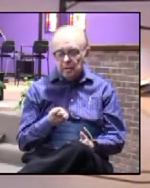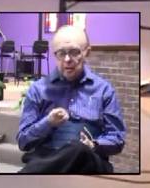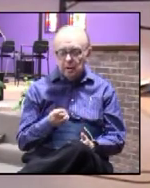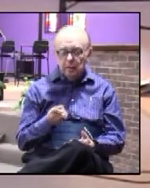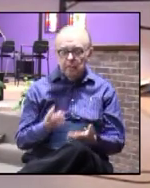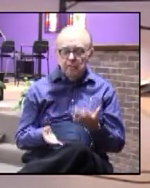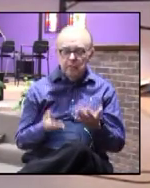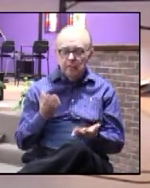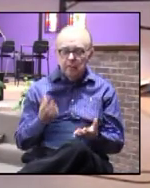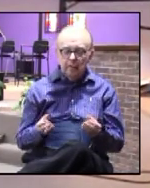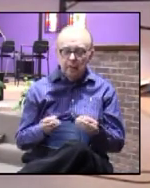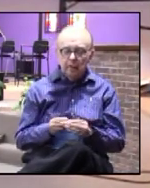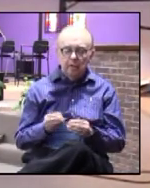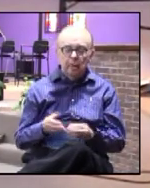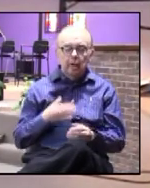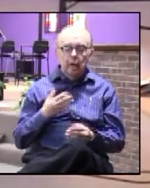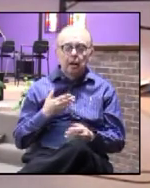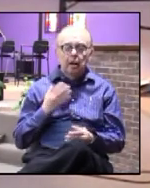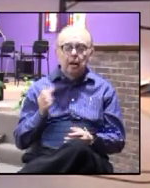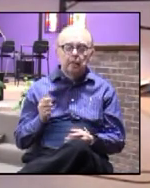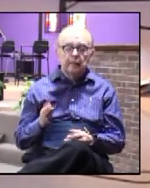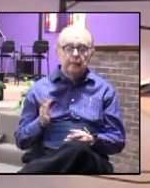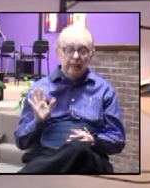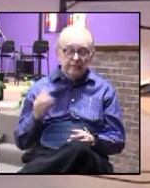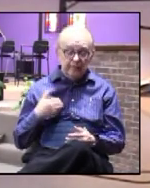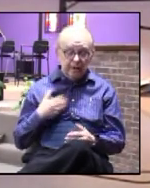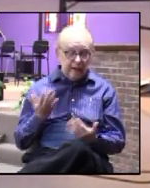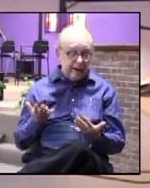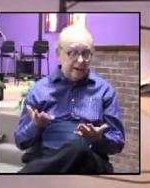probably the most happiest job I was ever in.